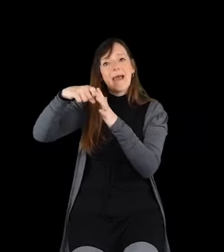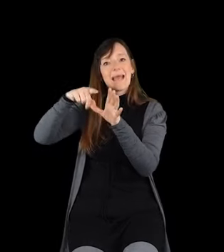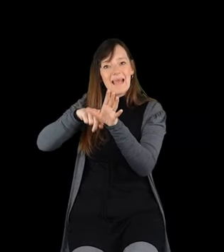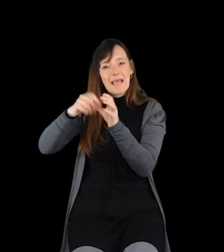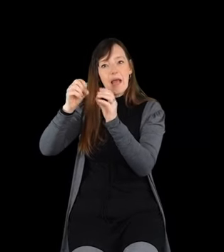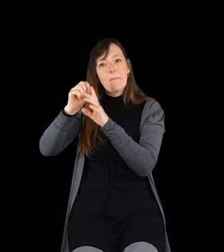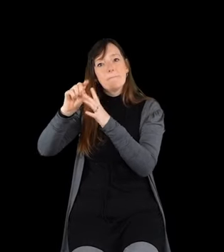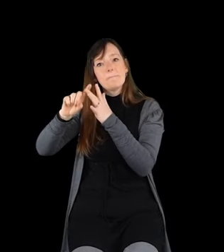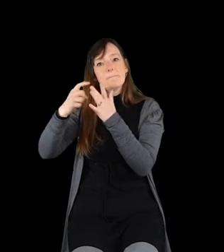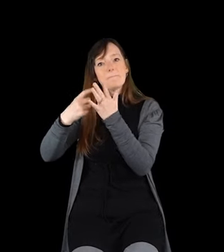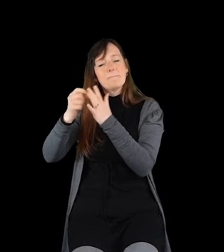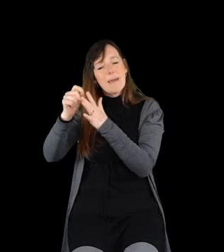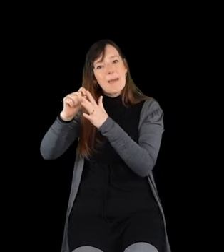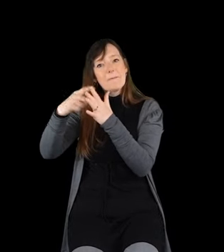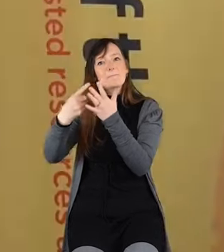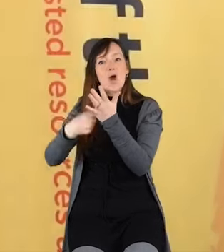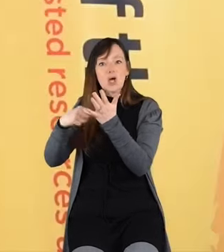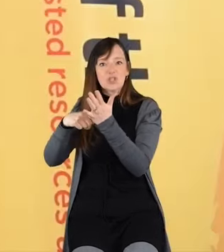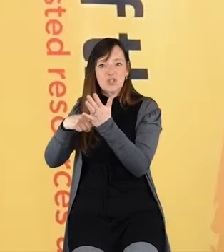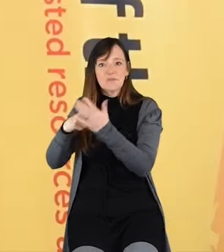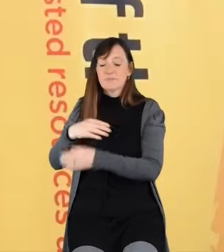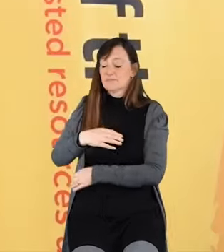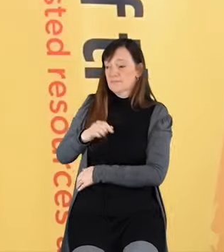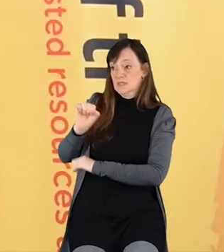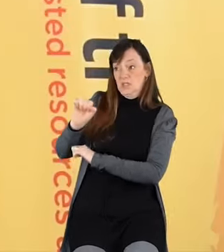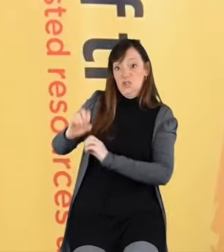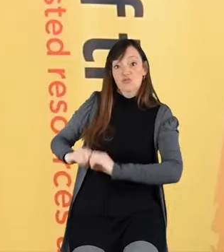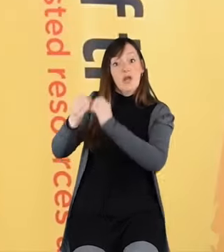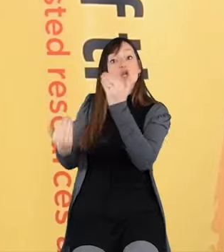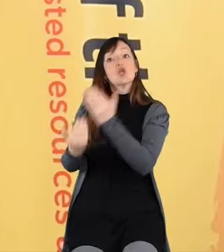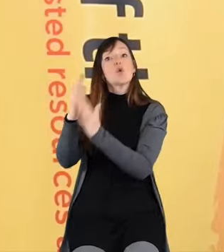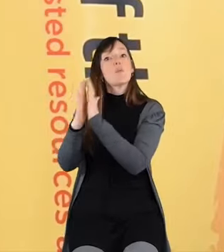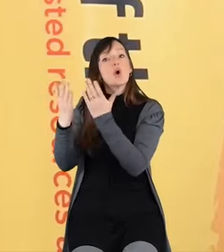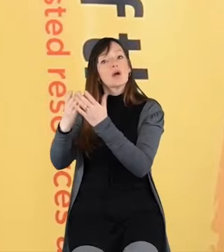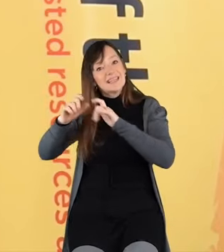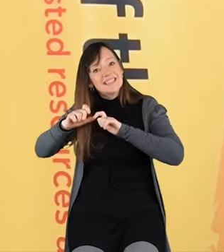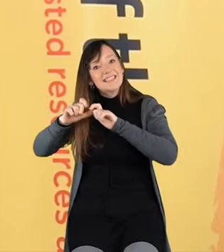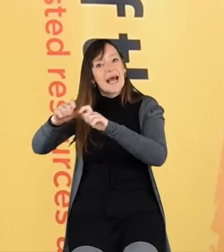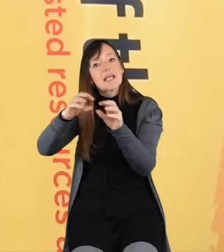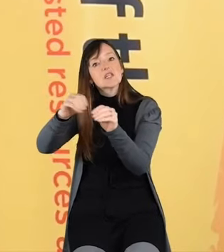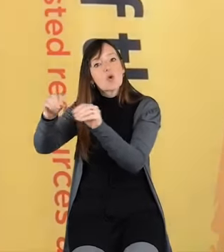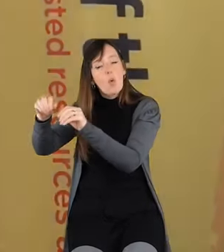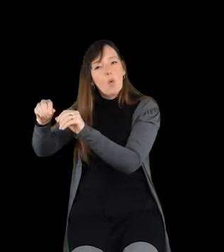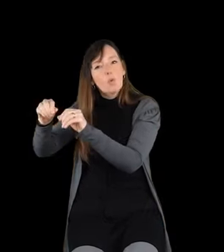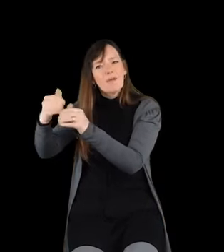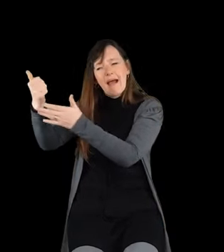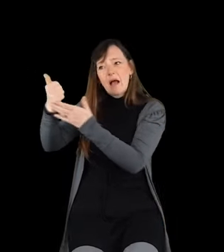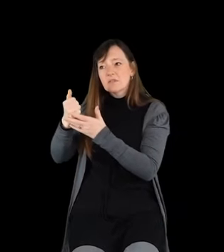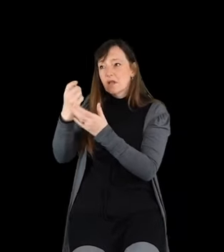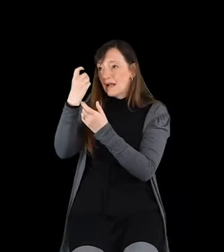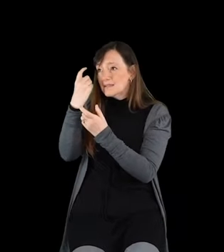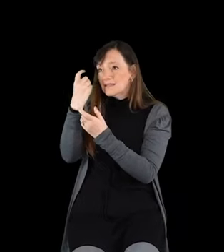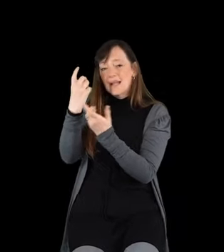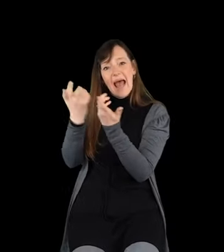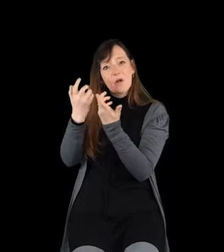Salt, which looks at how we present the gospel in today's culture and answering today's questions. Also, Professor John Lennox